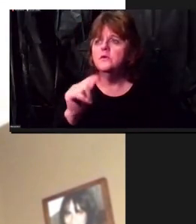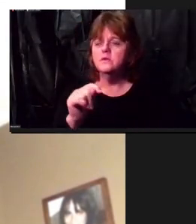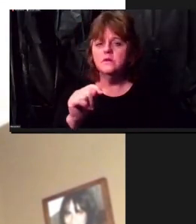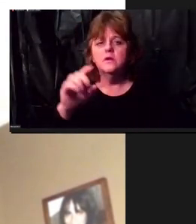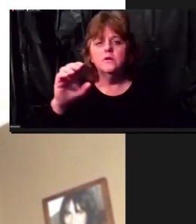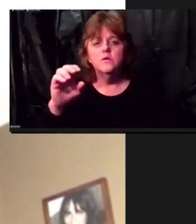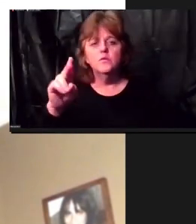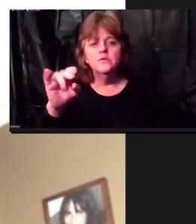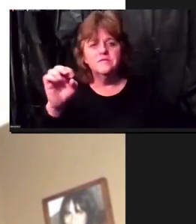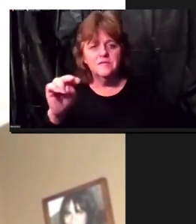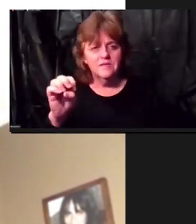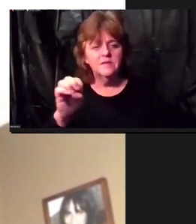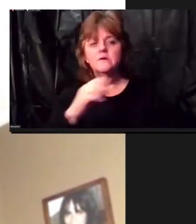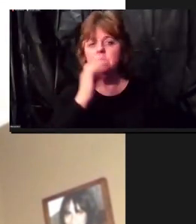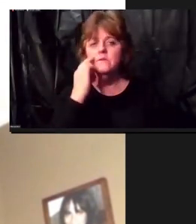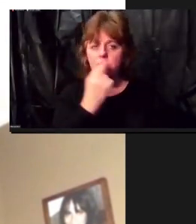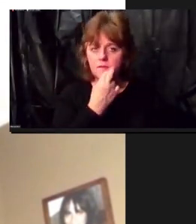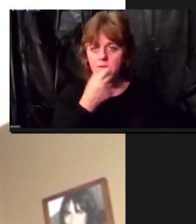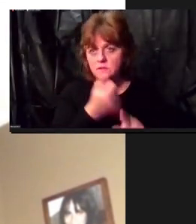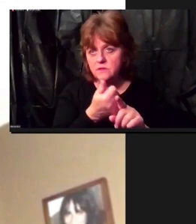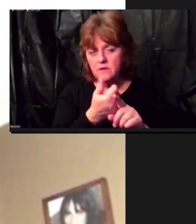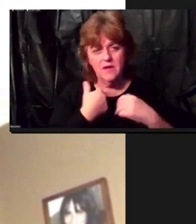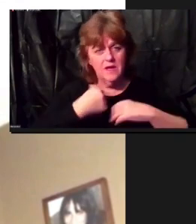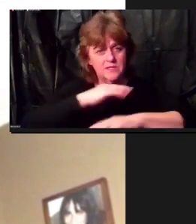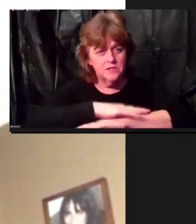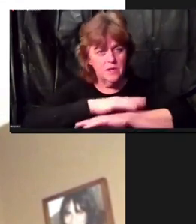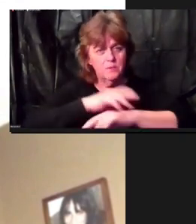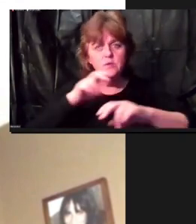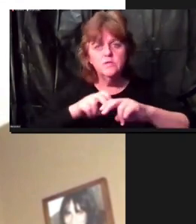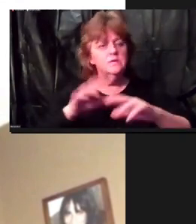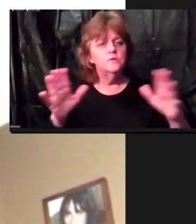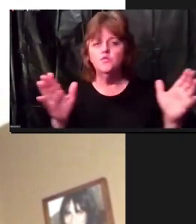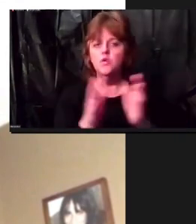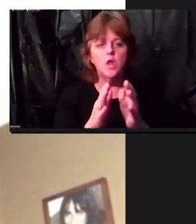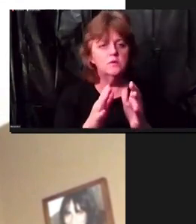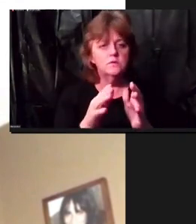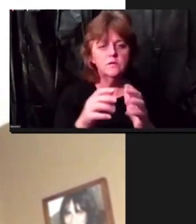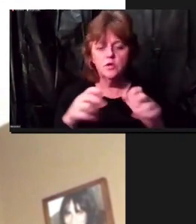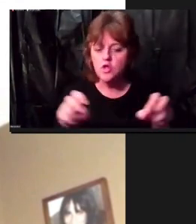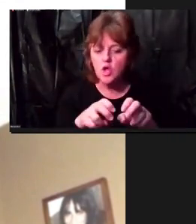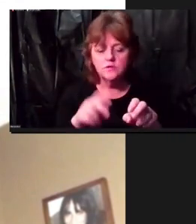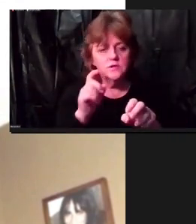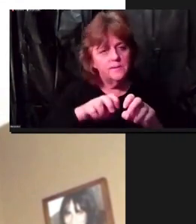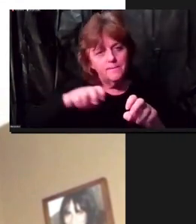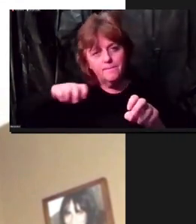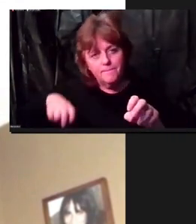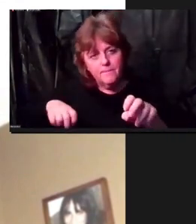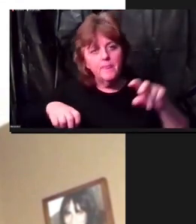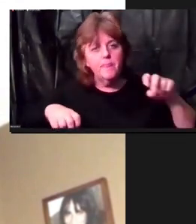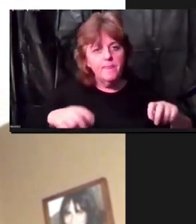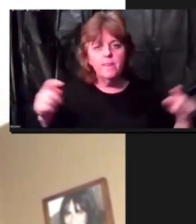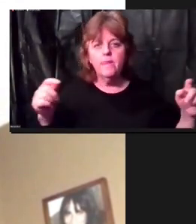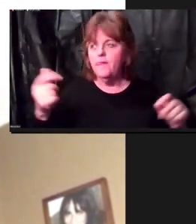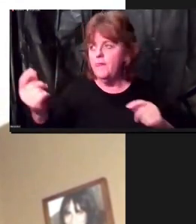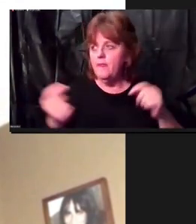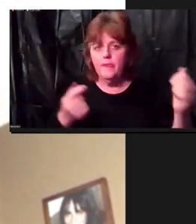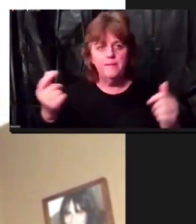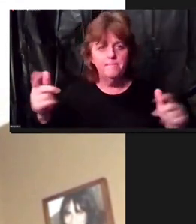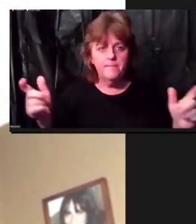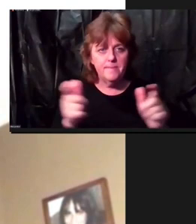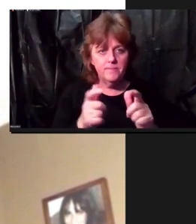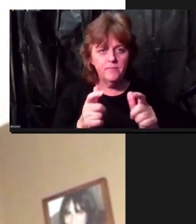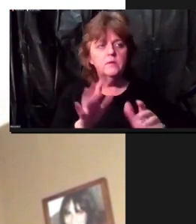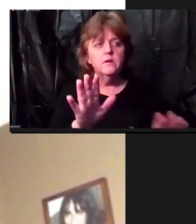today because they too had tables and chairs that needed to be removed. They were both very gracious and accepting of